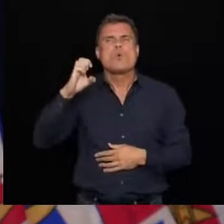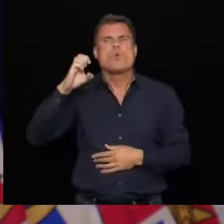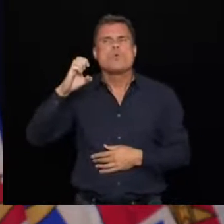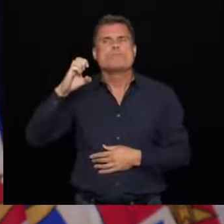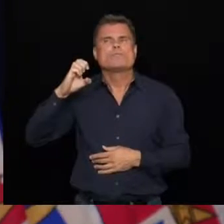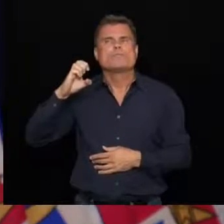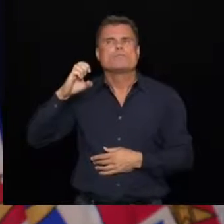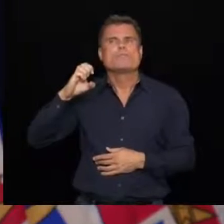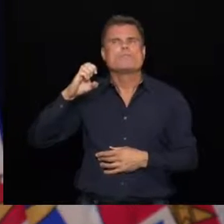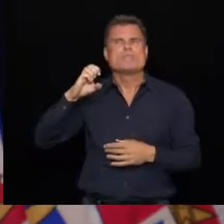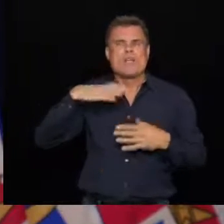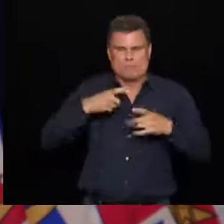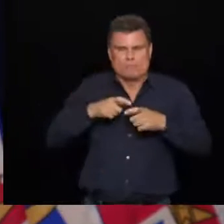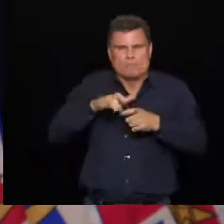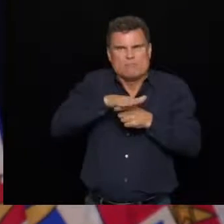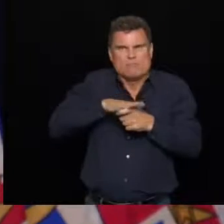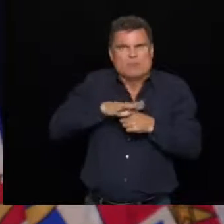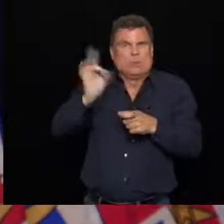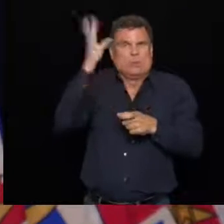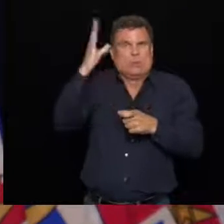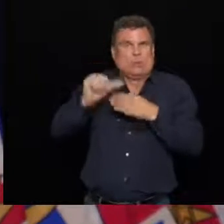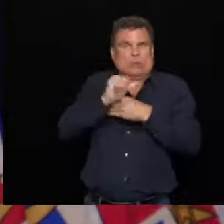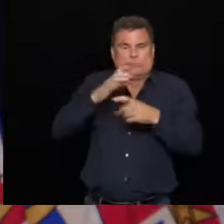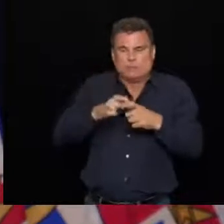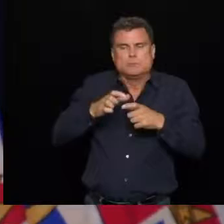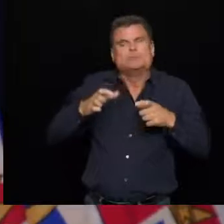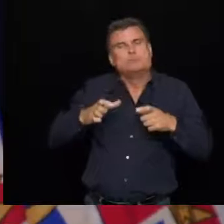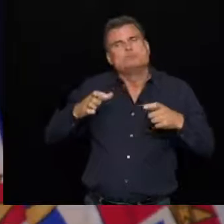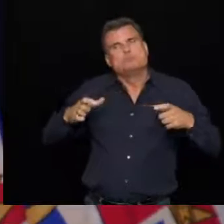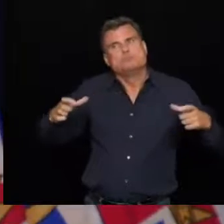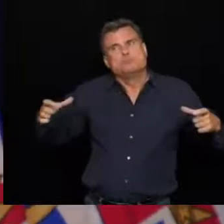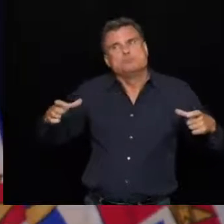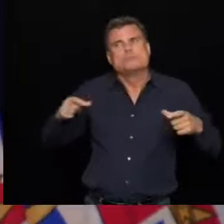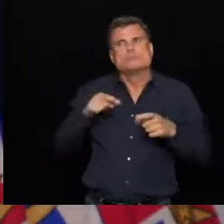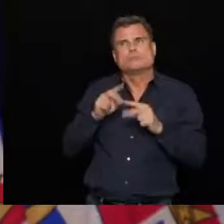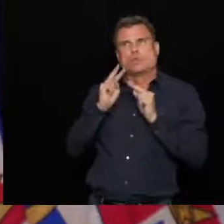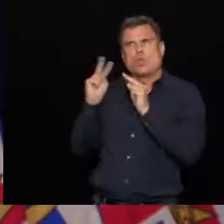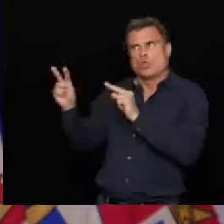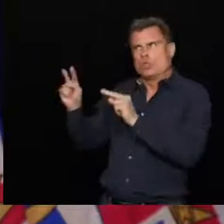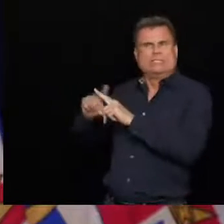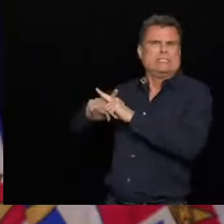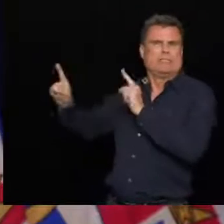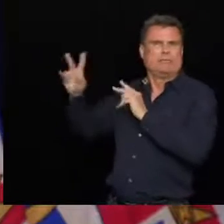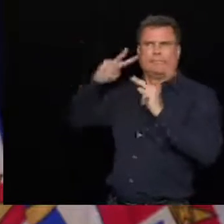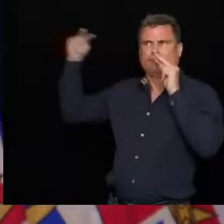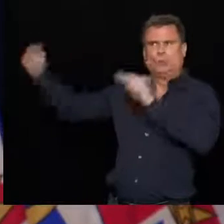We've been looking at it slightly differently here from the very beginning. Each of us is dealing with our own pandemic, as we've said many